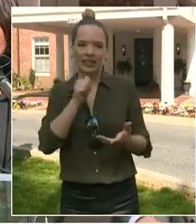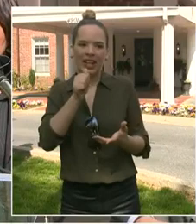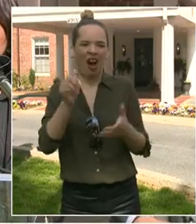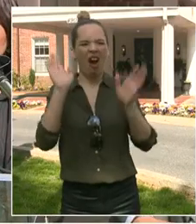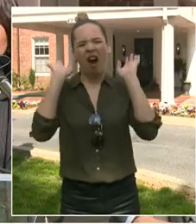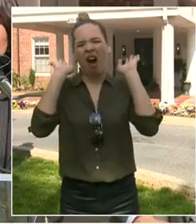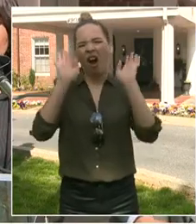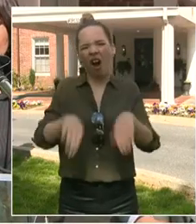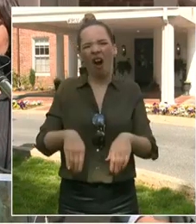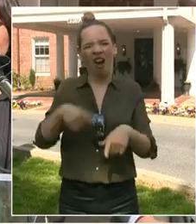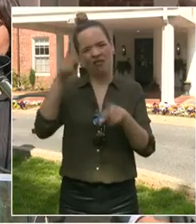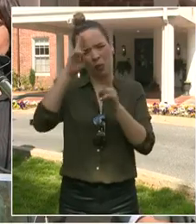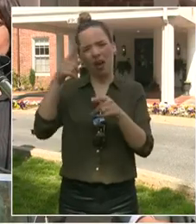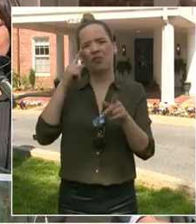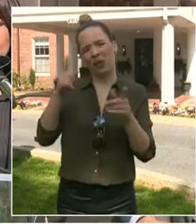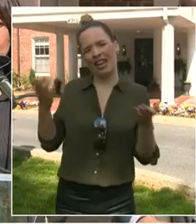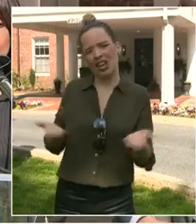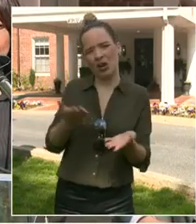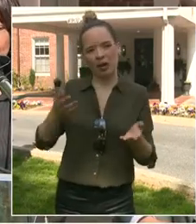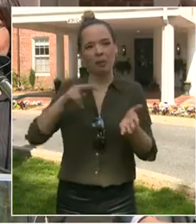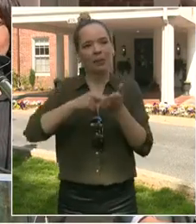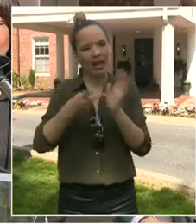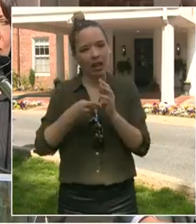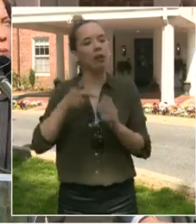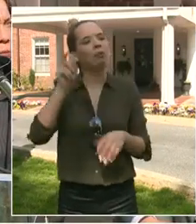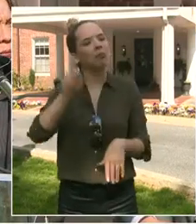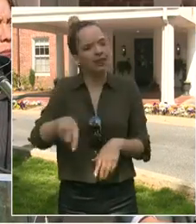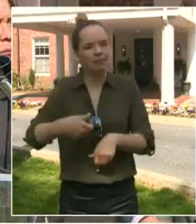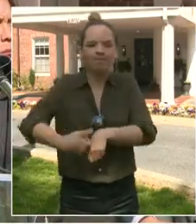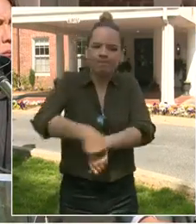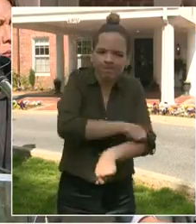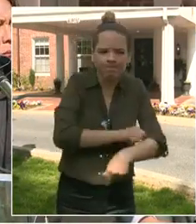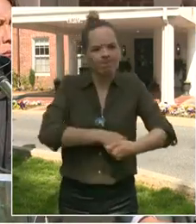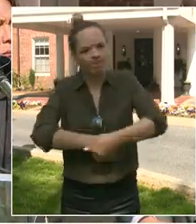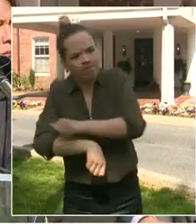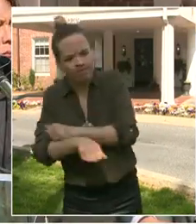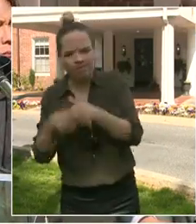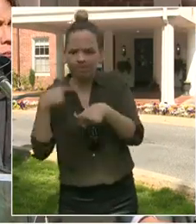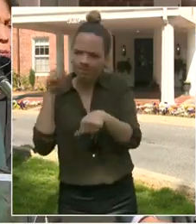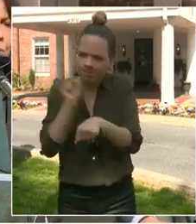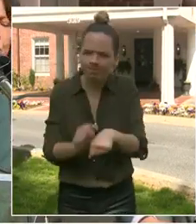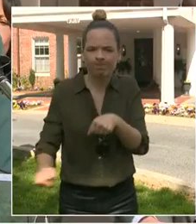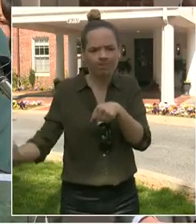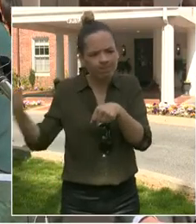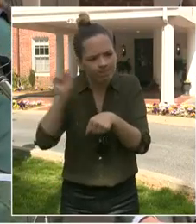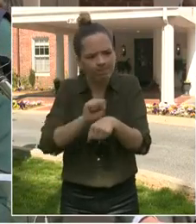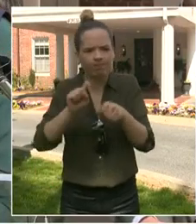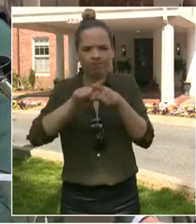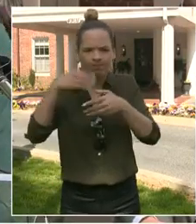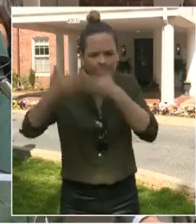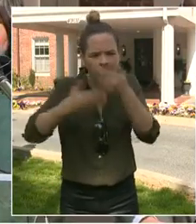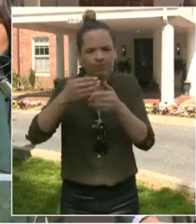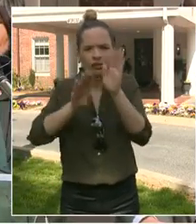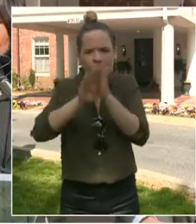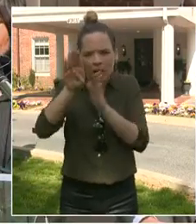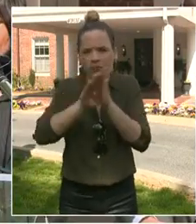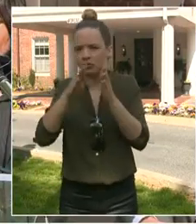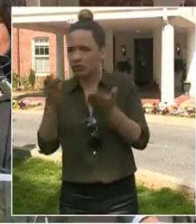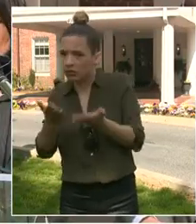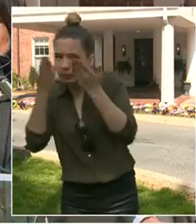there is one where everybody is going to work hard to develop recommendations. But then I make another promise.